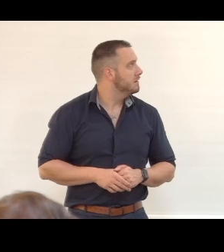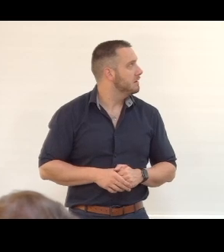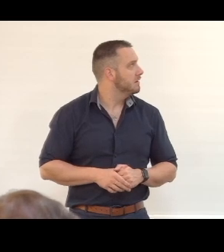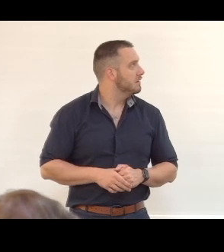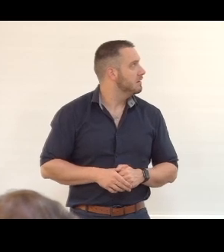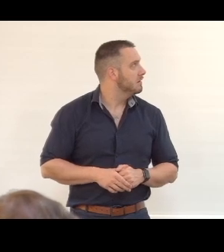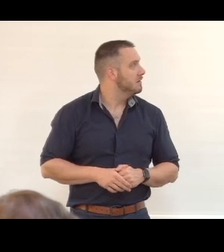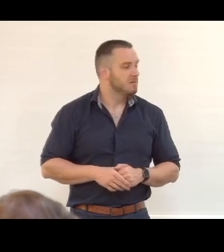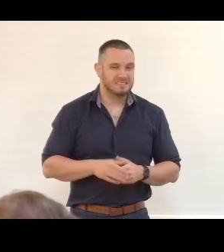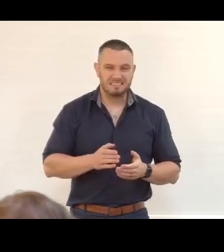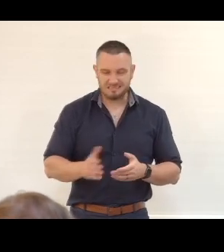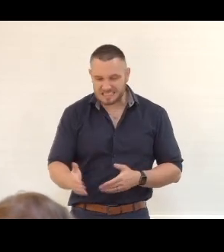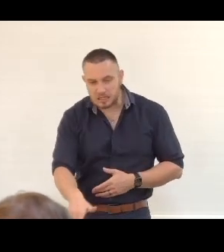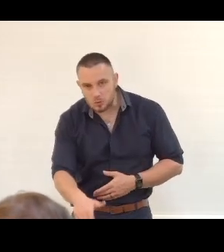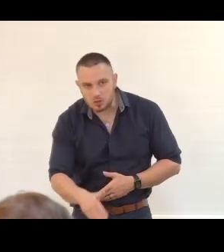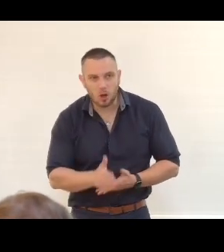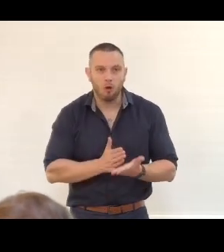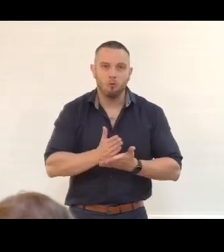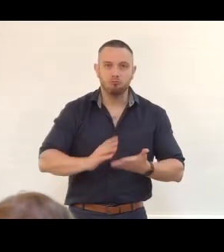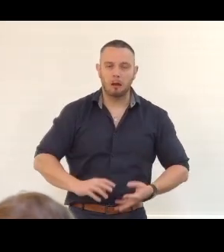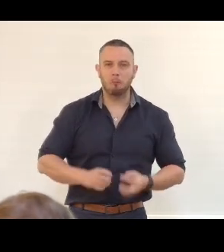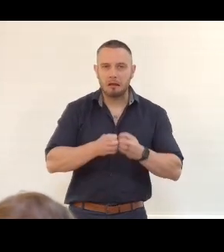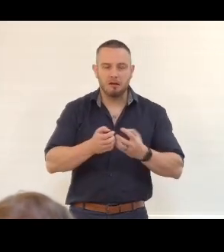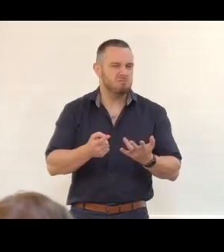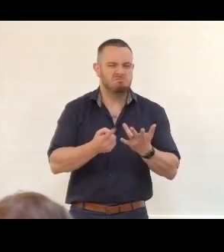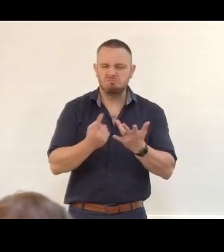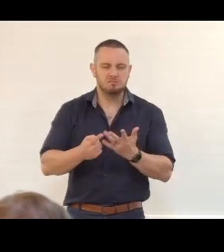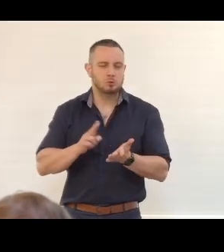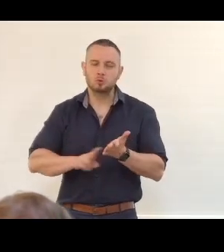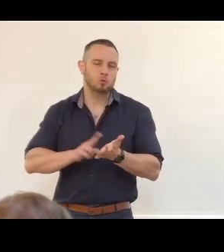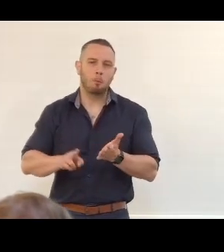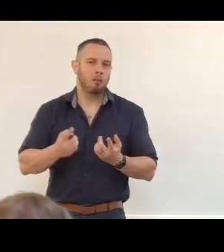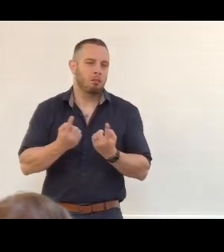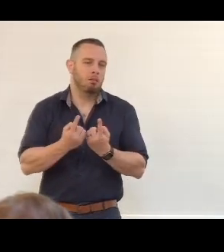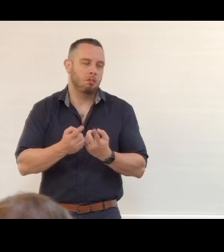bread maker, dishwasher. So very normal equipment.